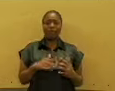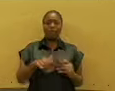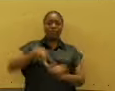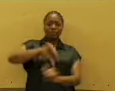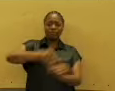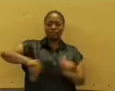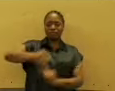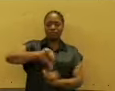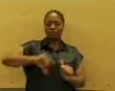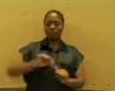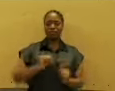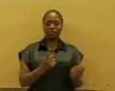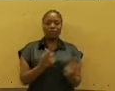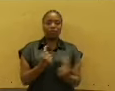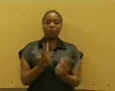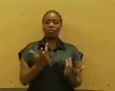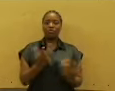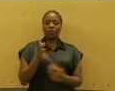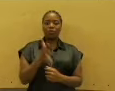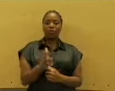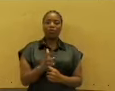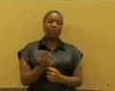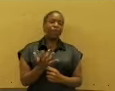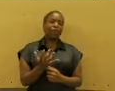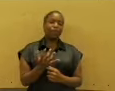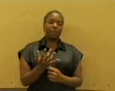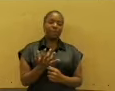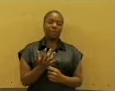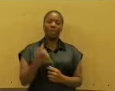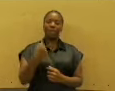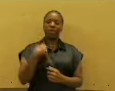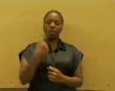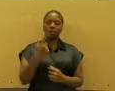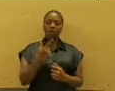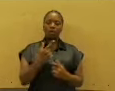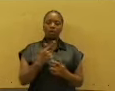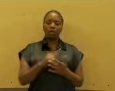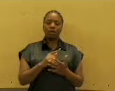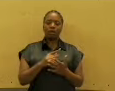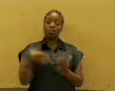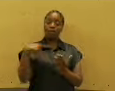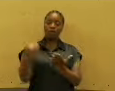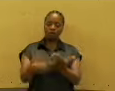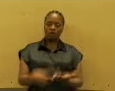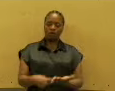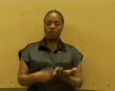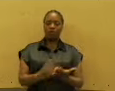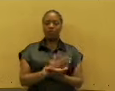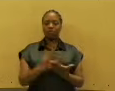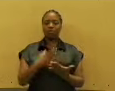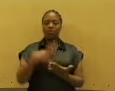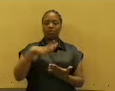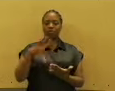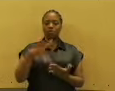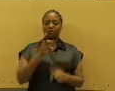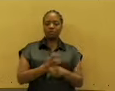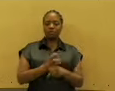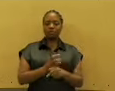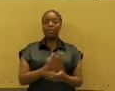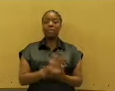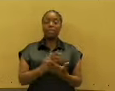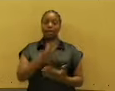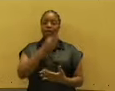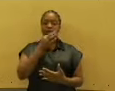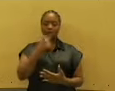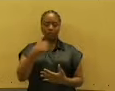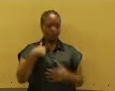It basically seeks to destroy the binaries that we're told about. So people will identify in that